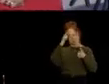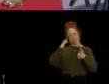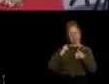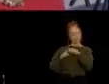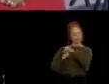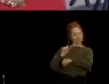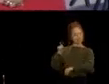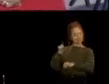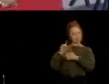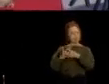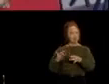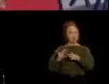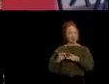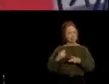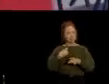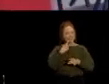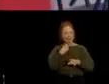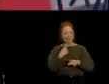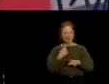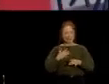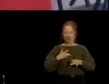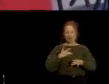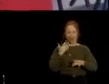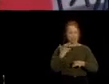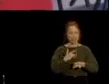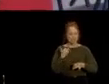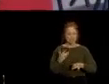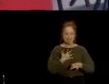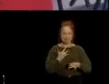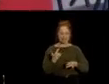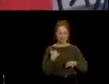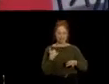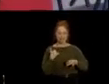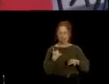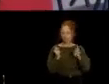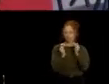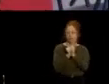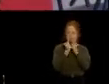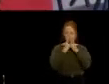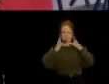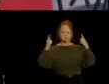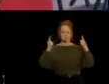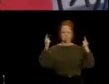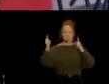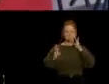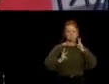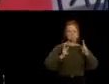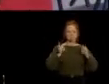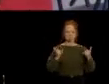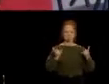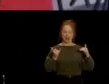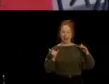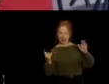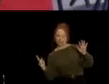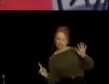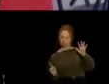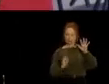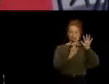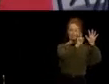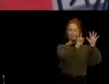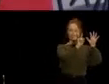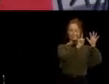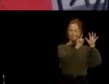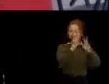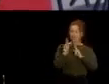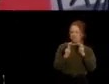feel like I'm standing on the shoulder of giants. The people that have allowed me to be here are people like Bill Galvano, people